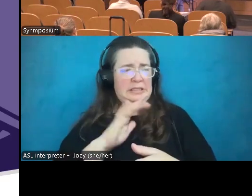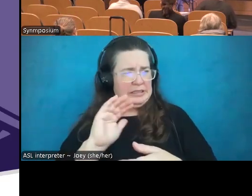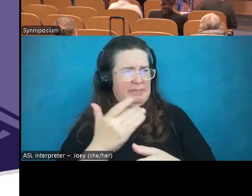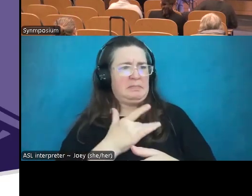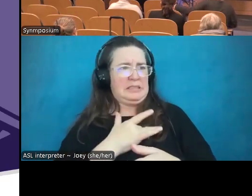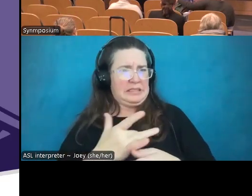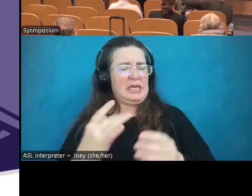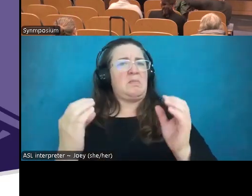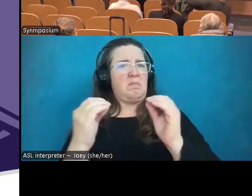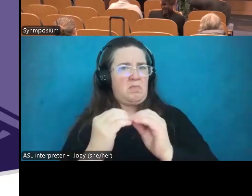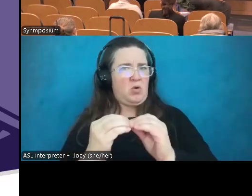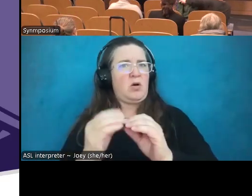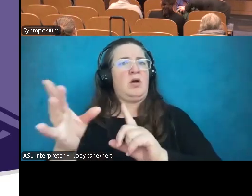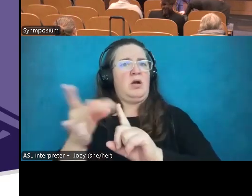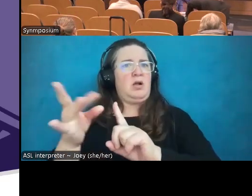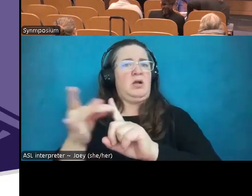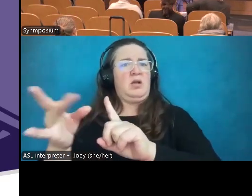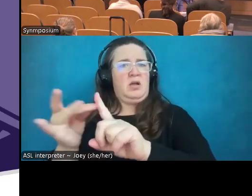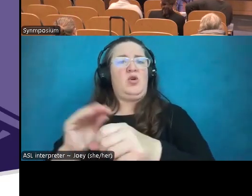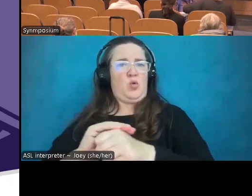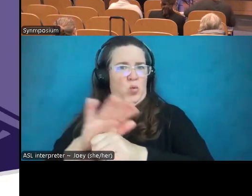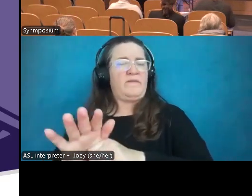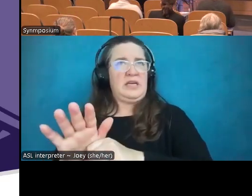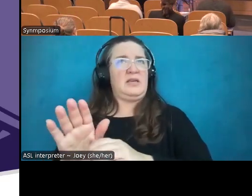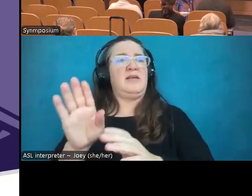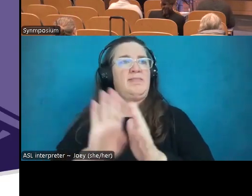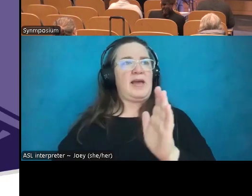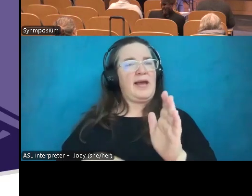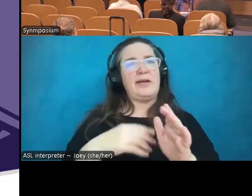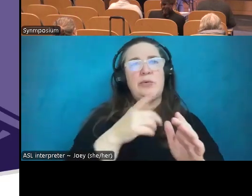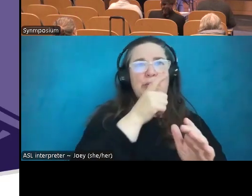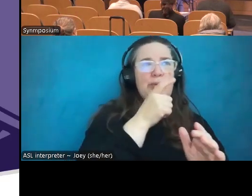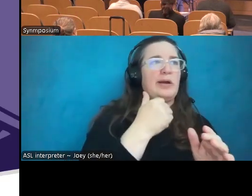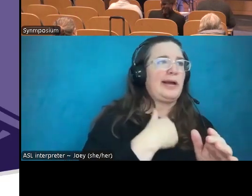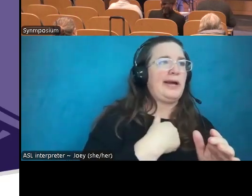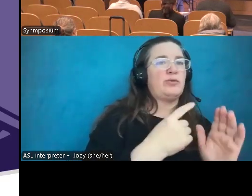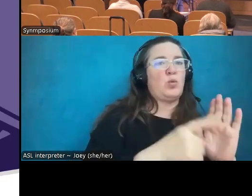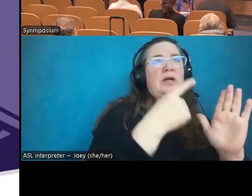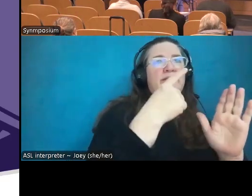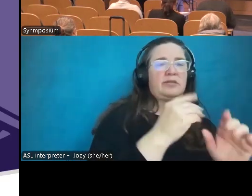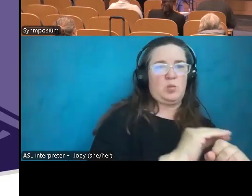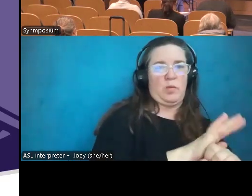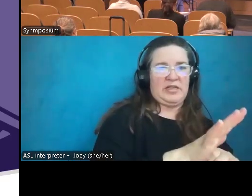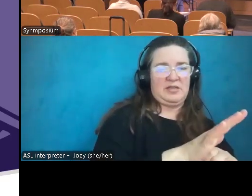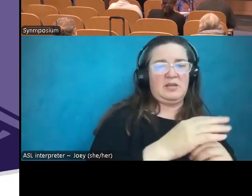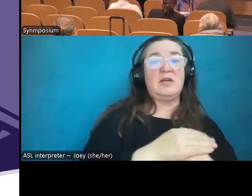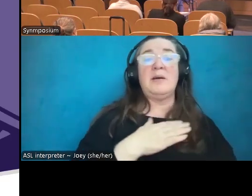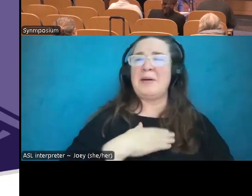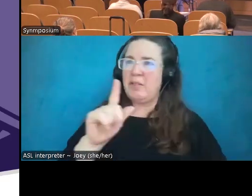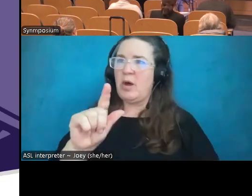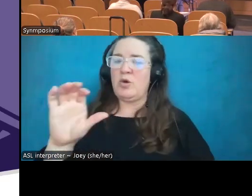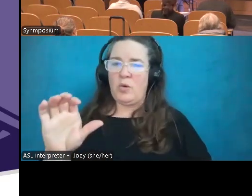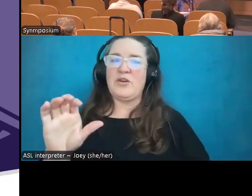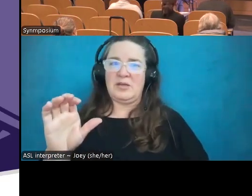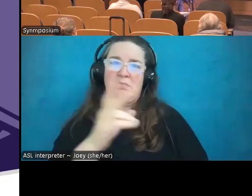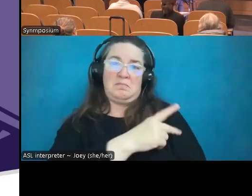Much more than my other patients who've had COVID. It's my long COVID patients who've gotten it 3 or 4 or 5 times. But it doesn't necessarily always